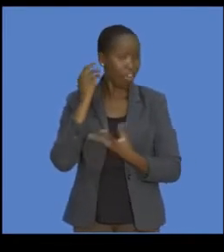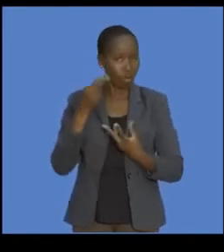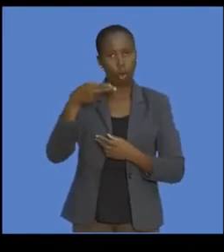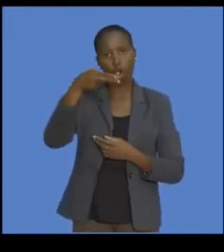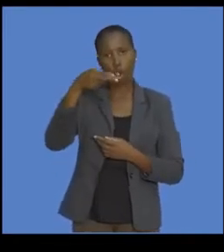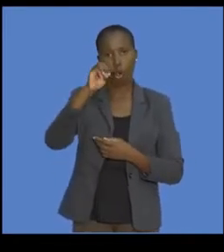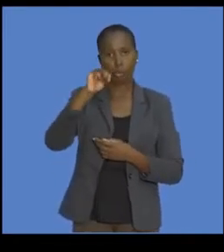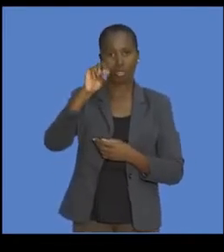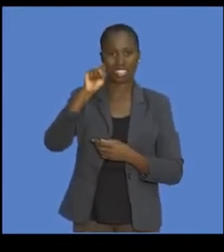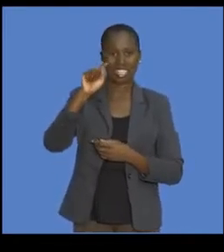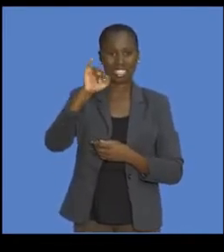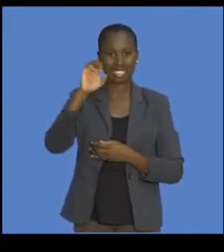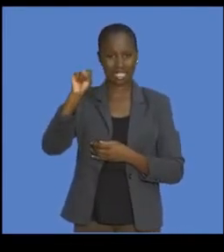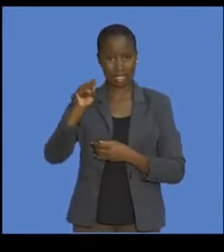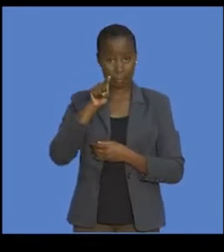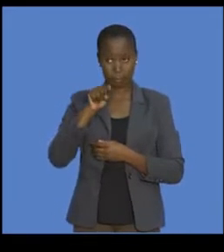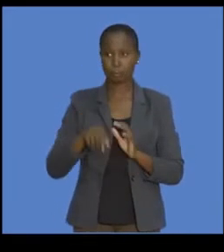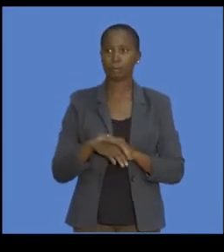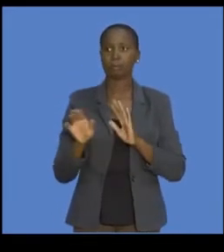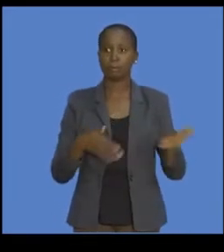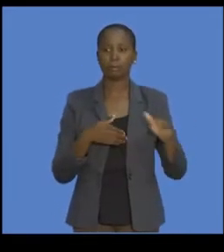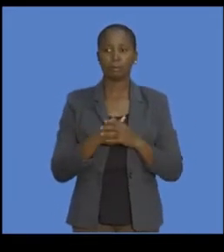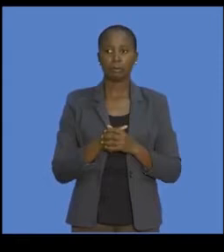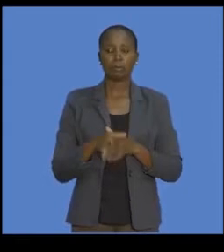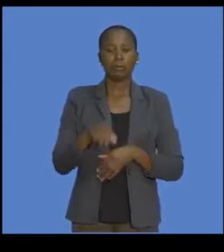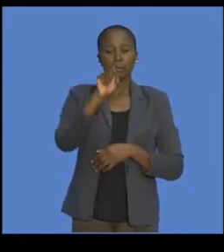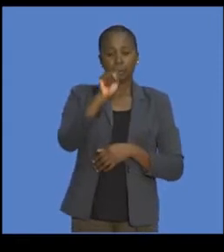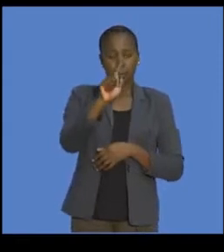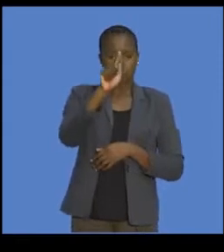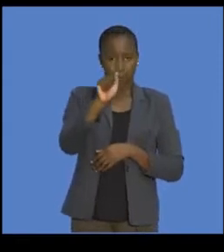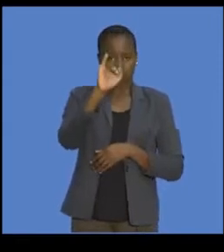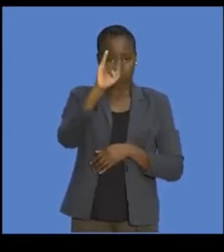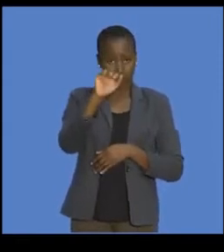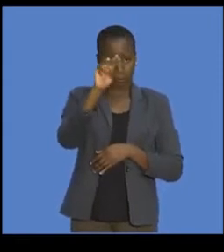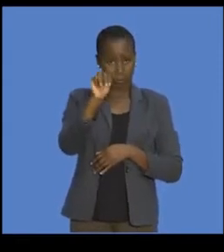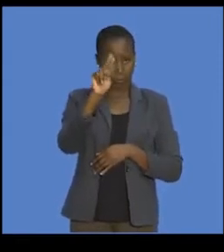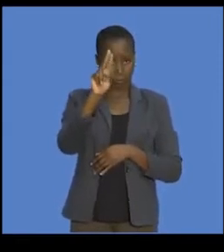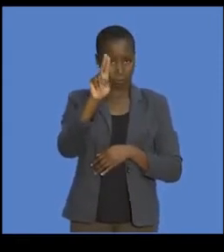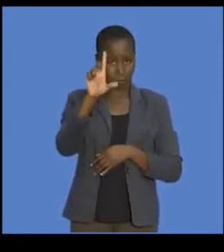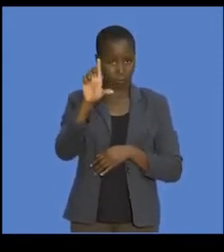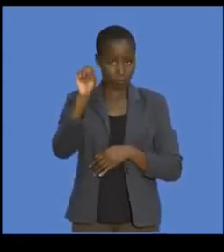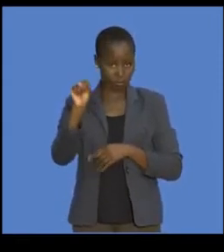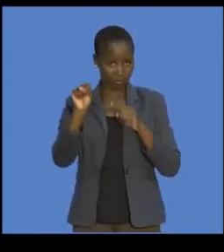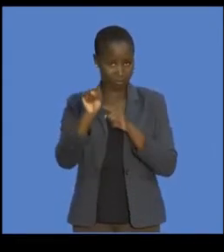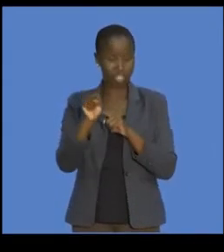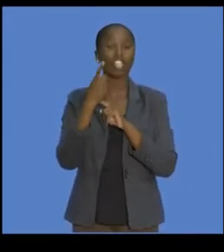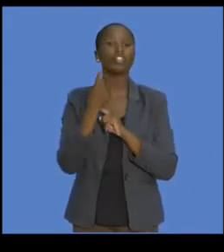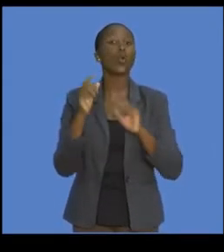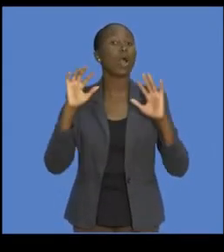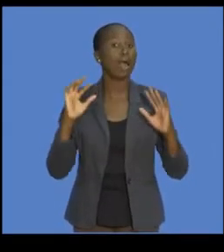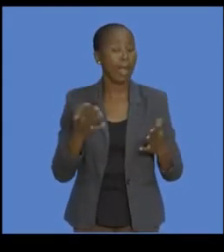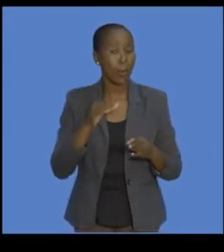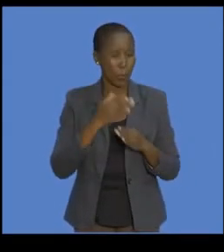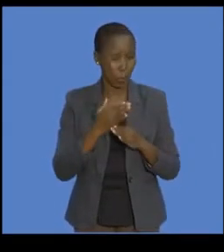So what is a stimulus? A stimulus is something that results in changes within the system